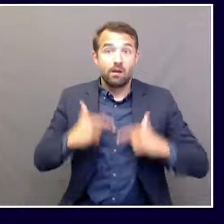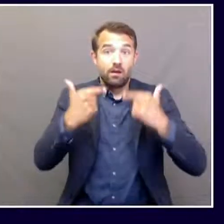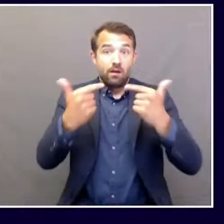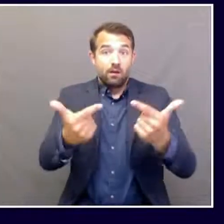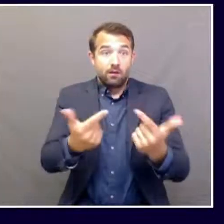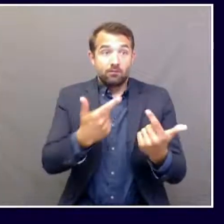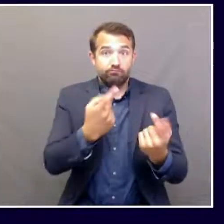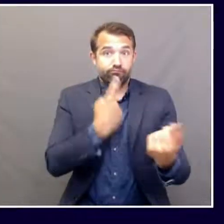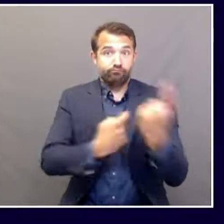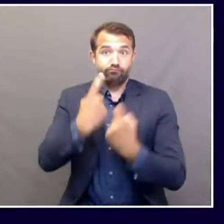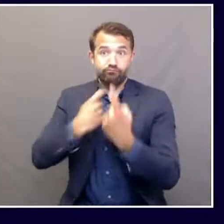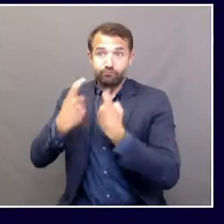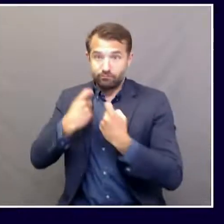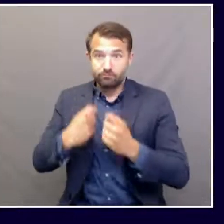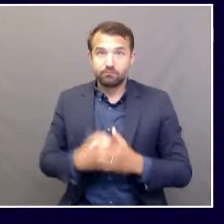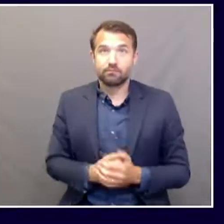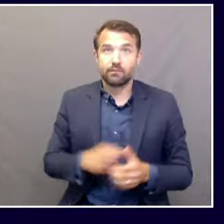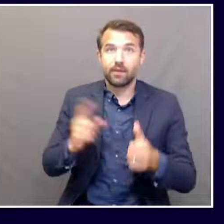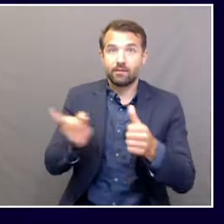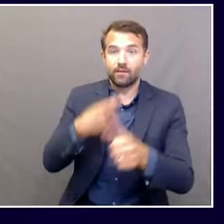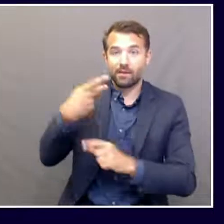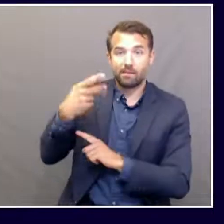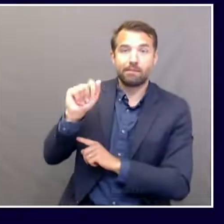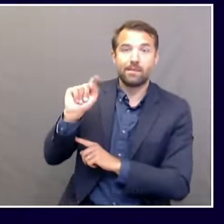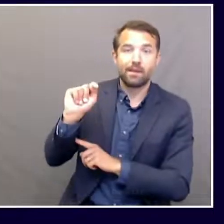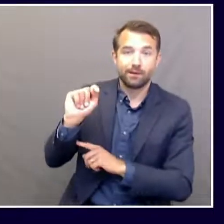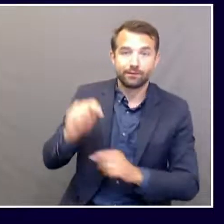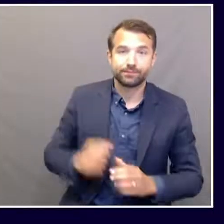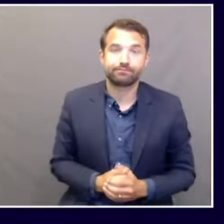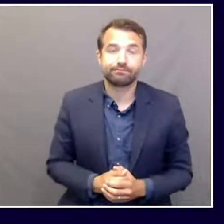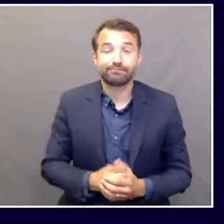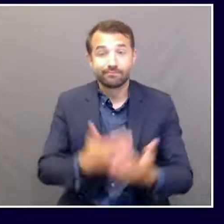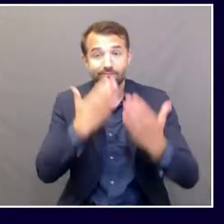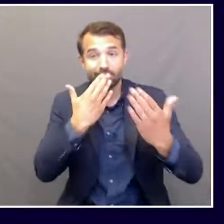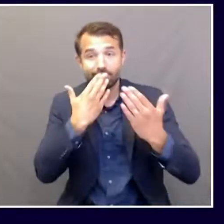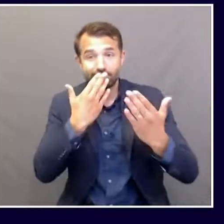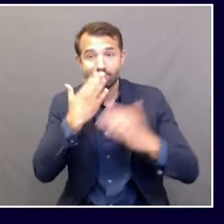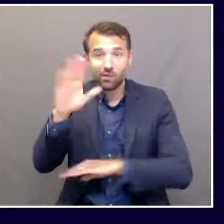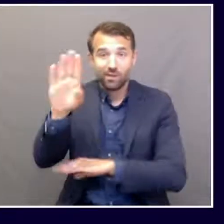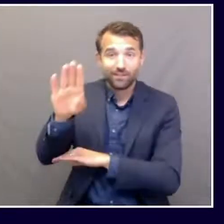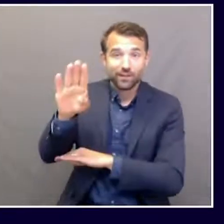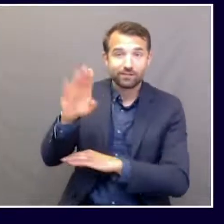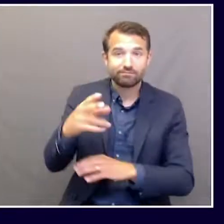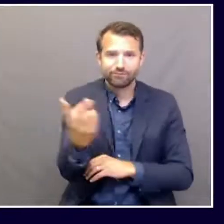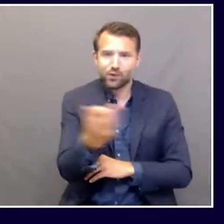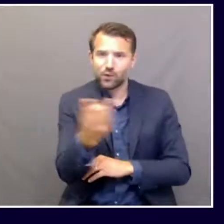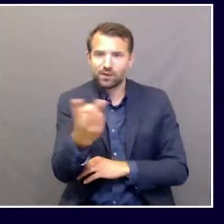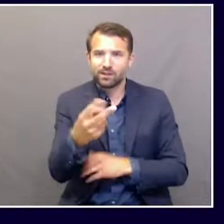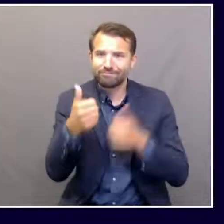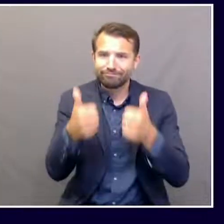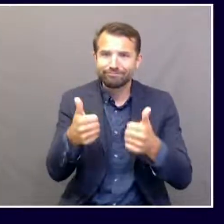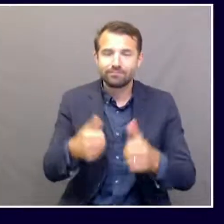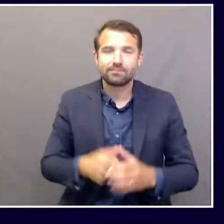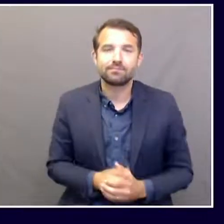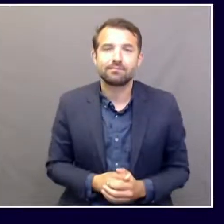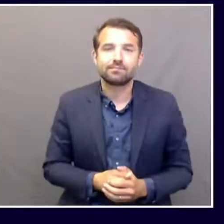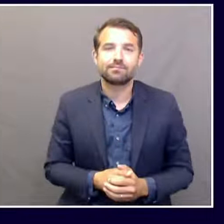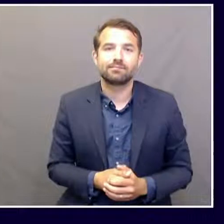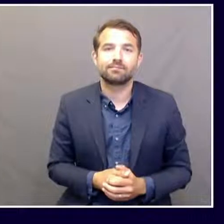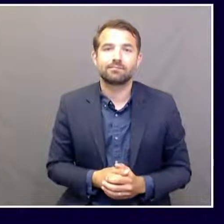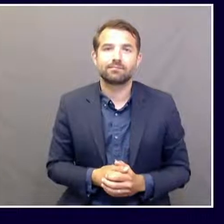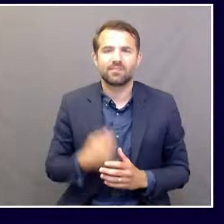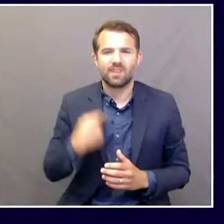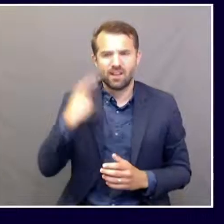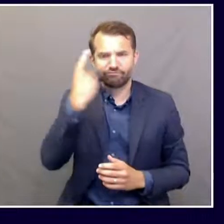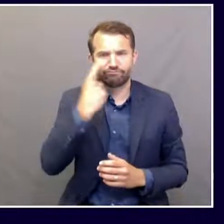the afternoon goes to Pat Callahan. Thank you, Dr. Shah. Good afternoon to you and Commissioner Lambrew. I'm wondering, it seems as though over the last